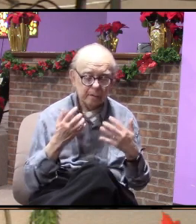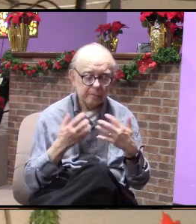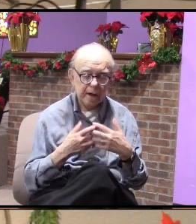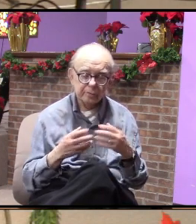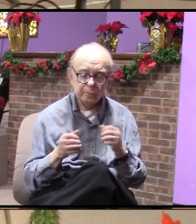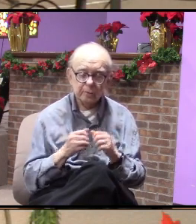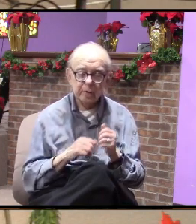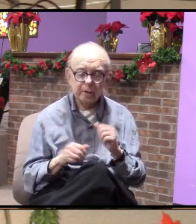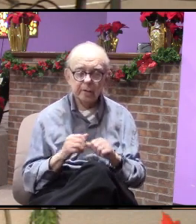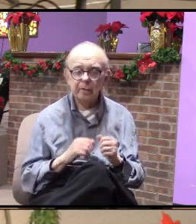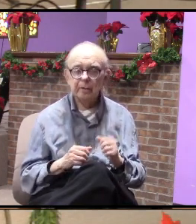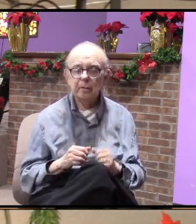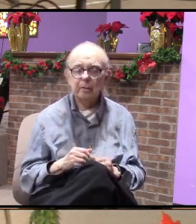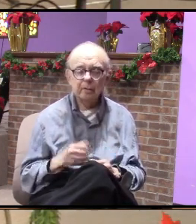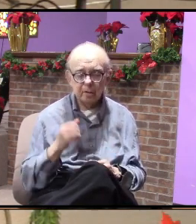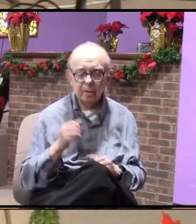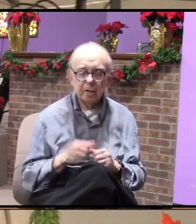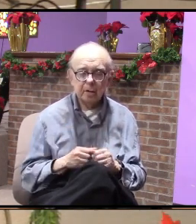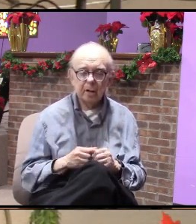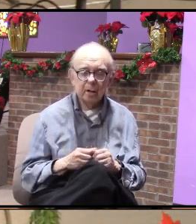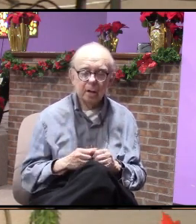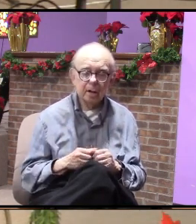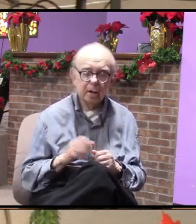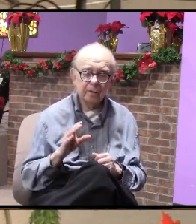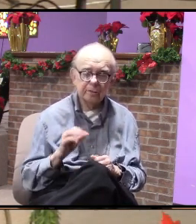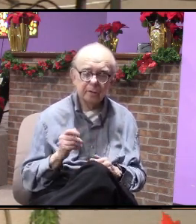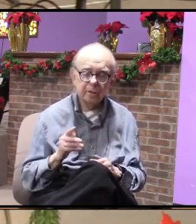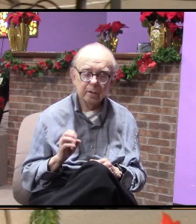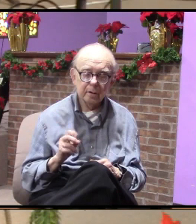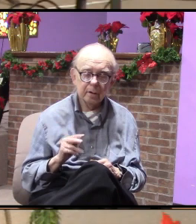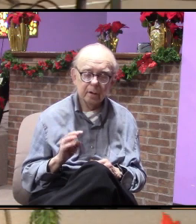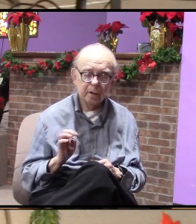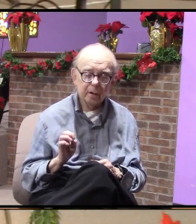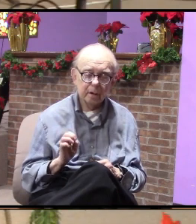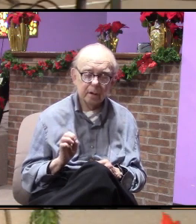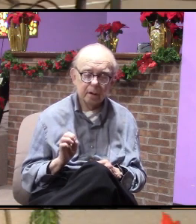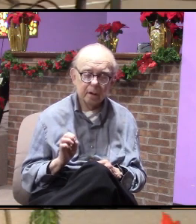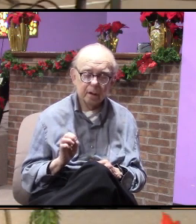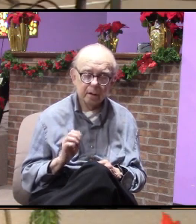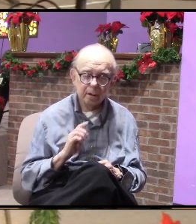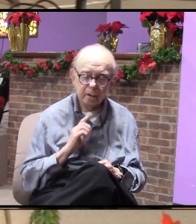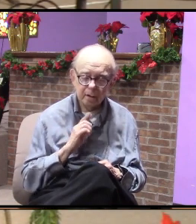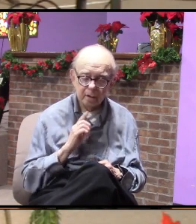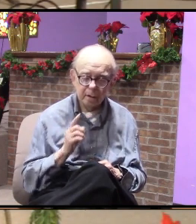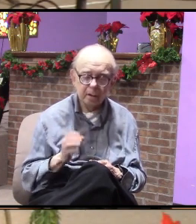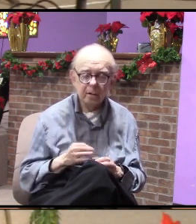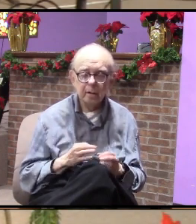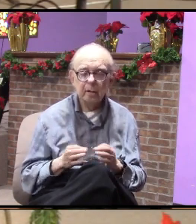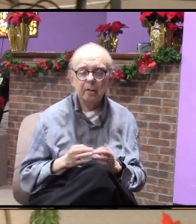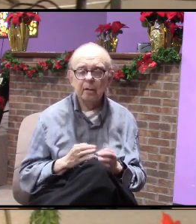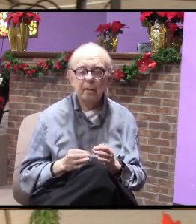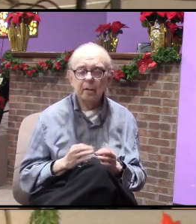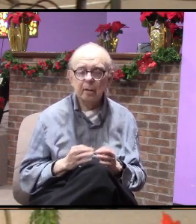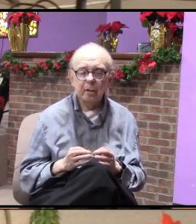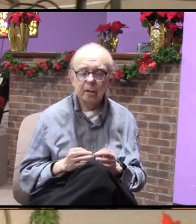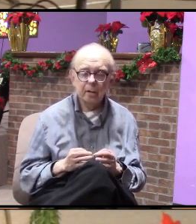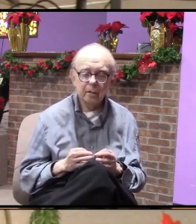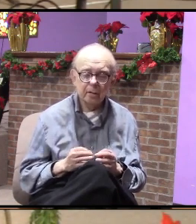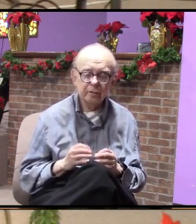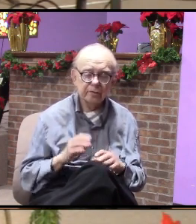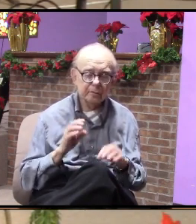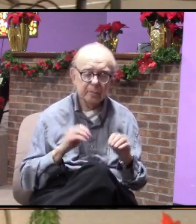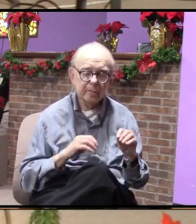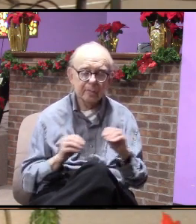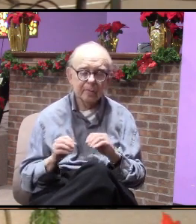other. Remember what cadence is. Cadence, the definition again, it's a